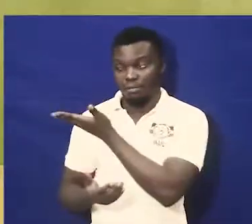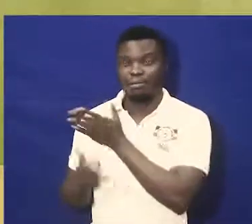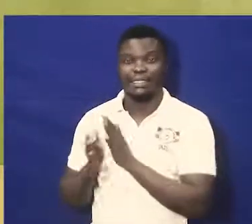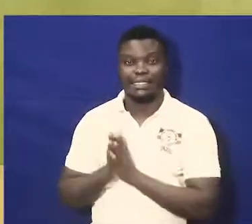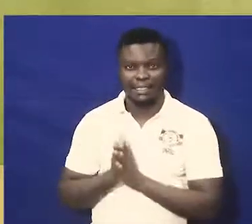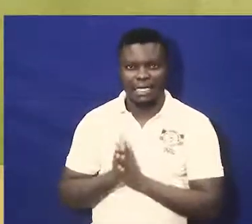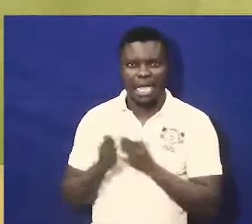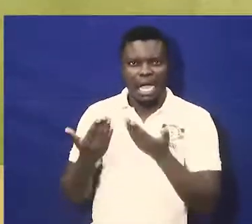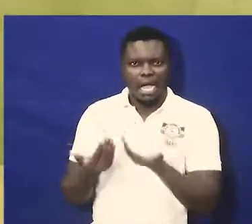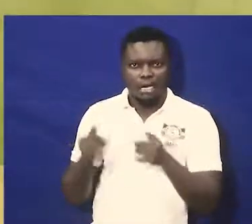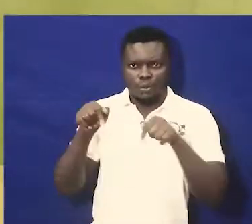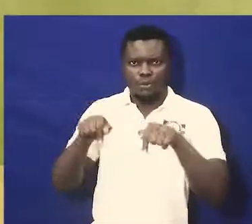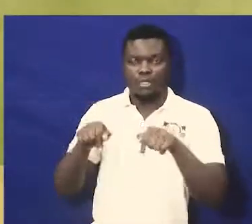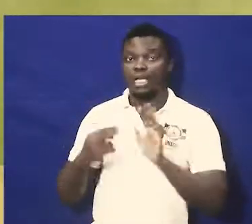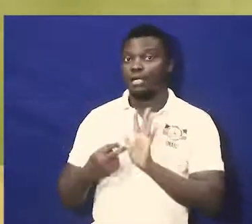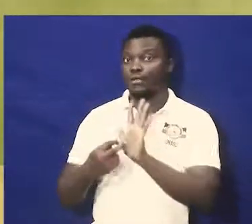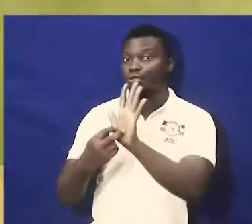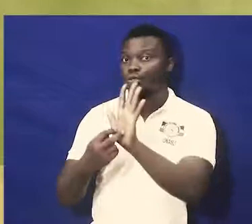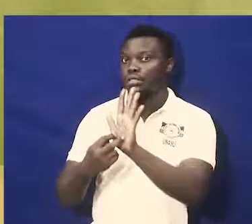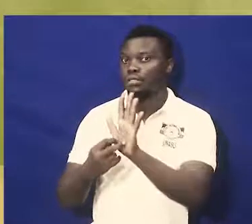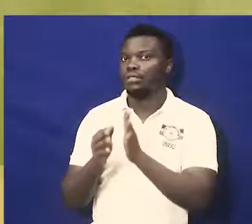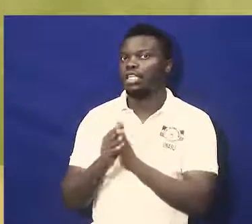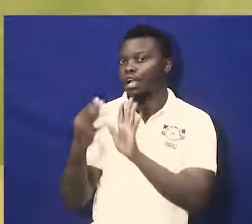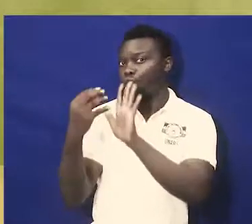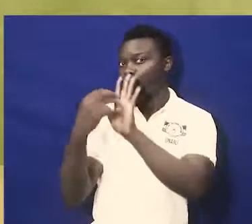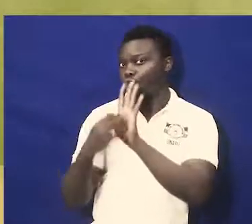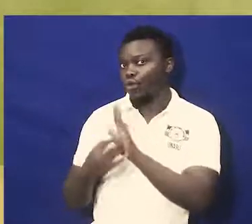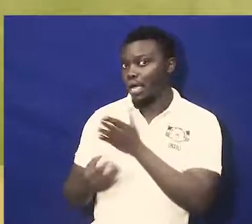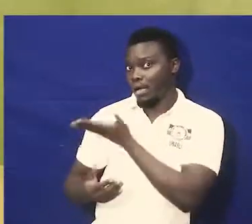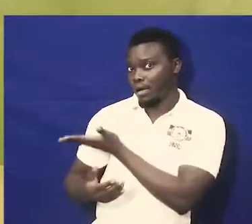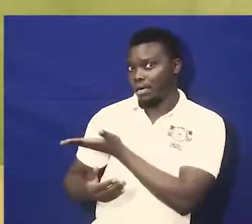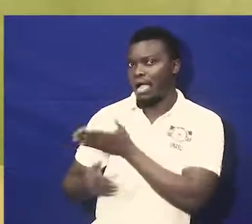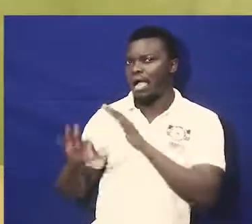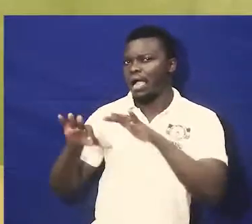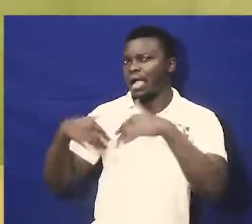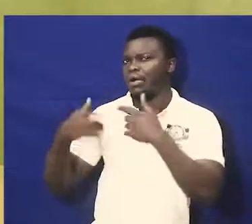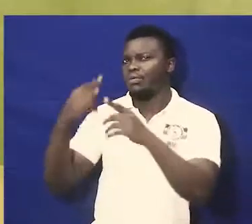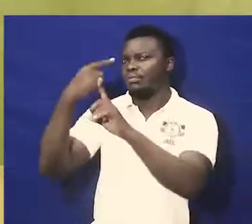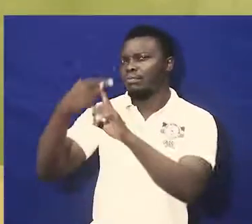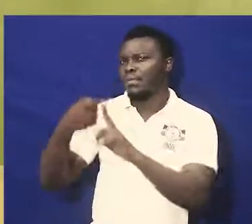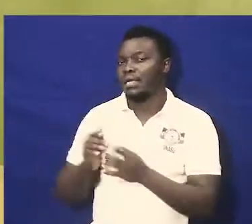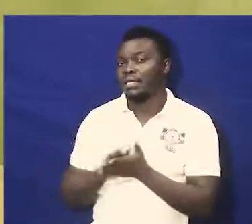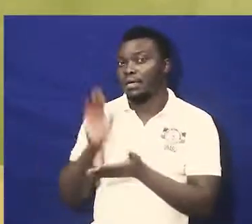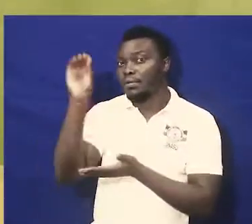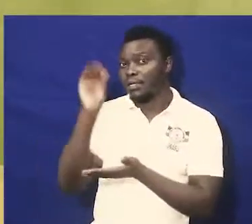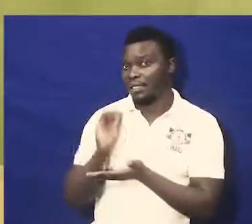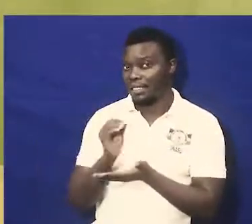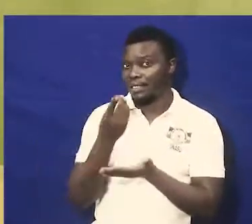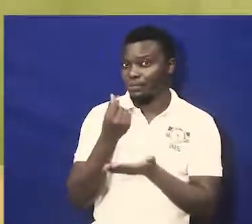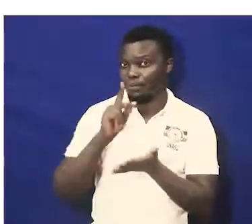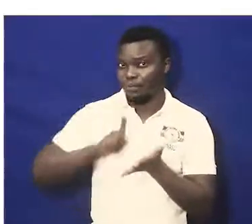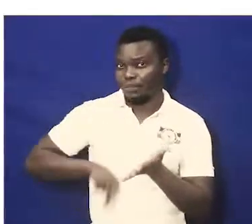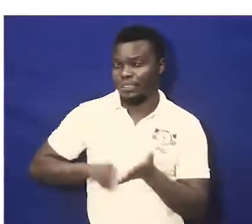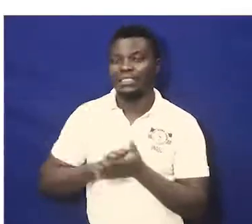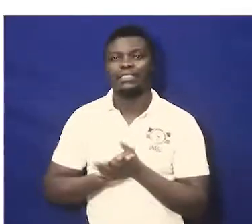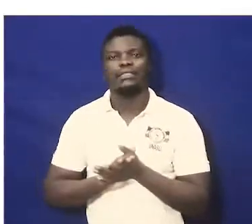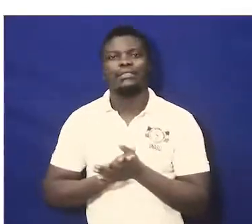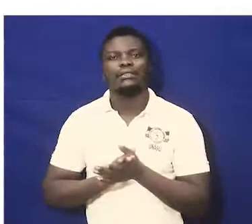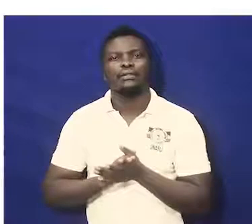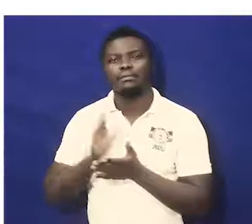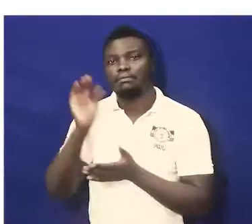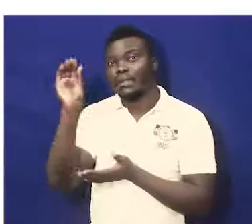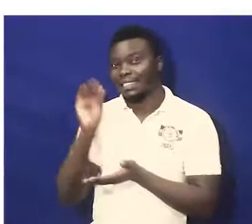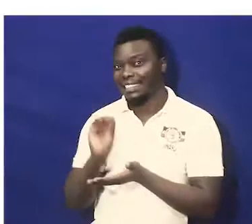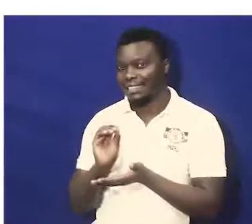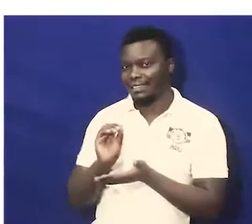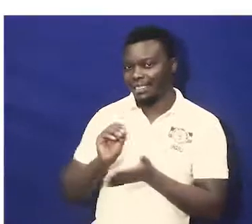today, I'm going to show you the formula for calculating percentage profit. Percentage